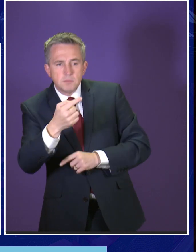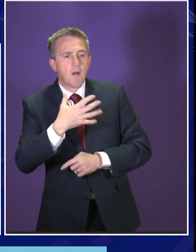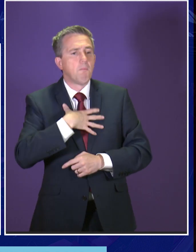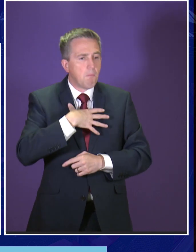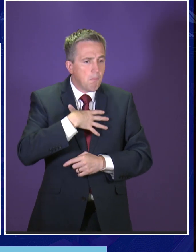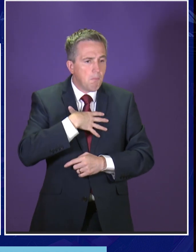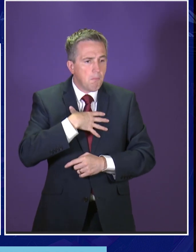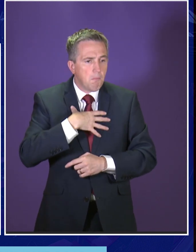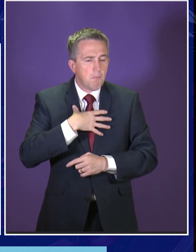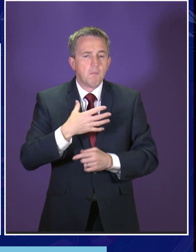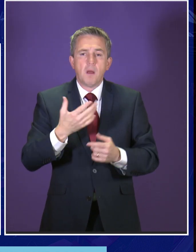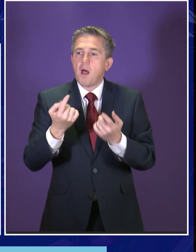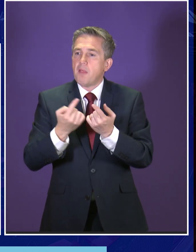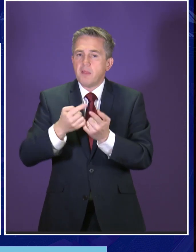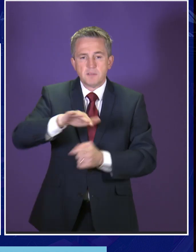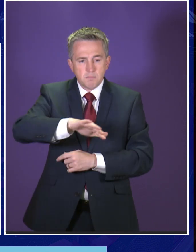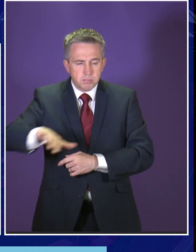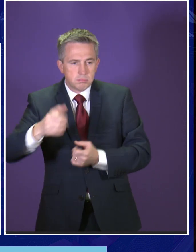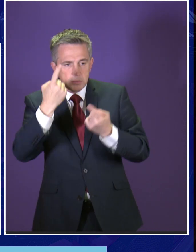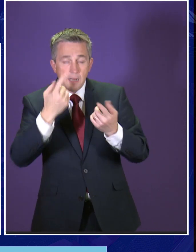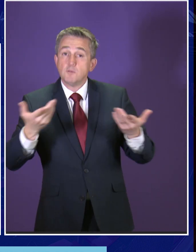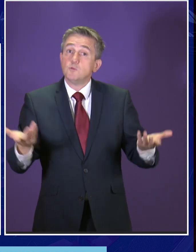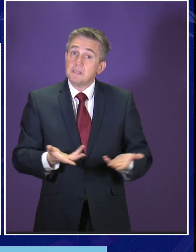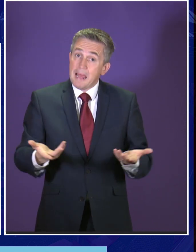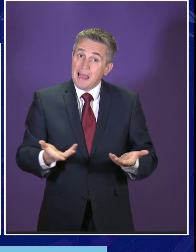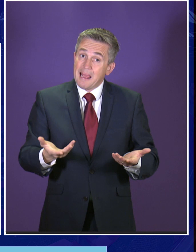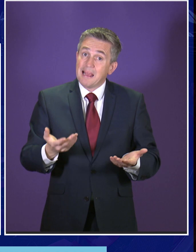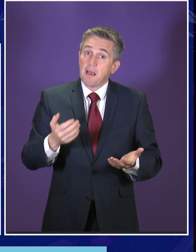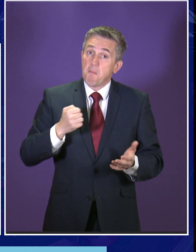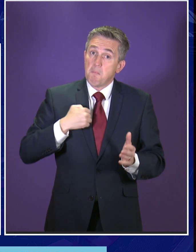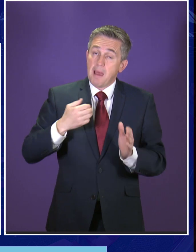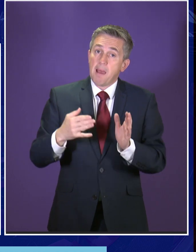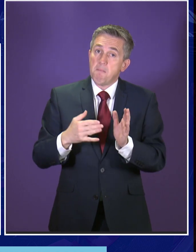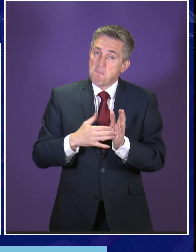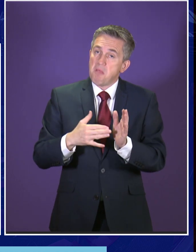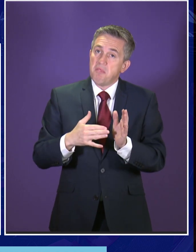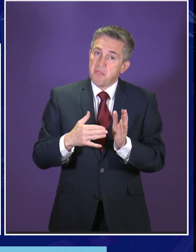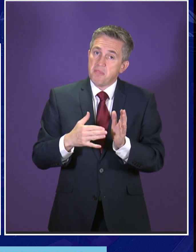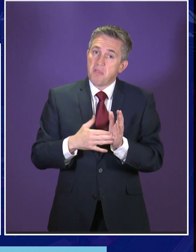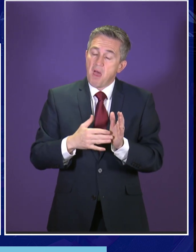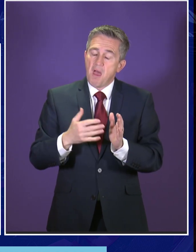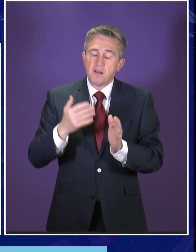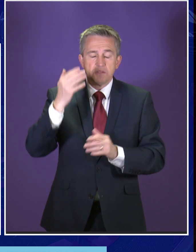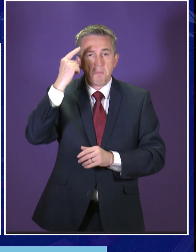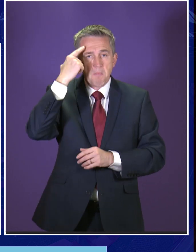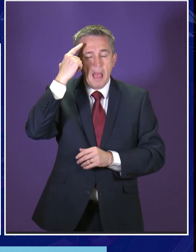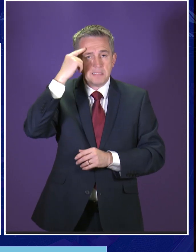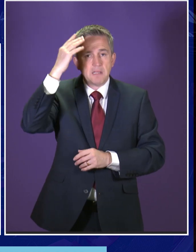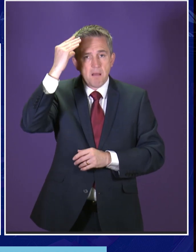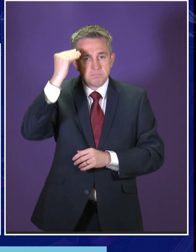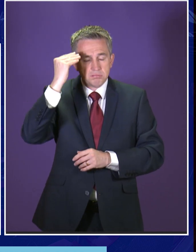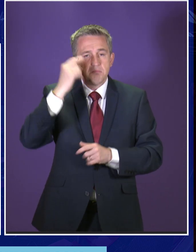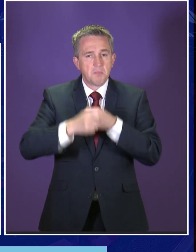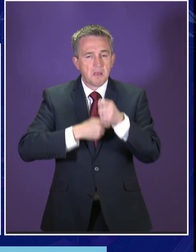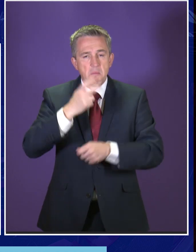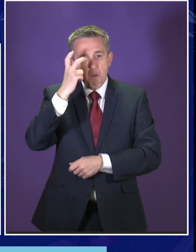remain enchanted with the world. Today, as my mother begins to slip into memory loss and her aging